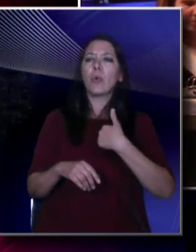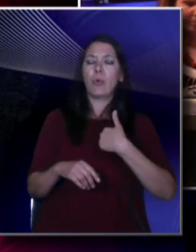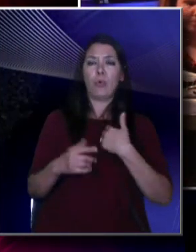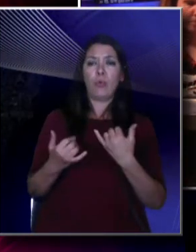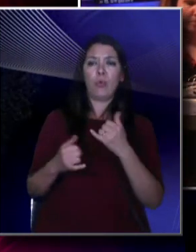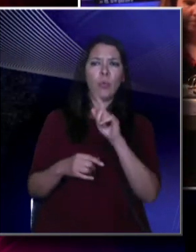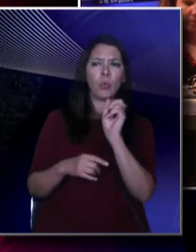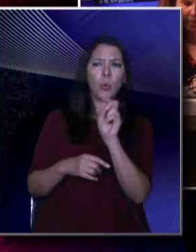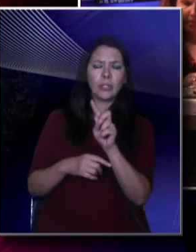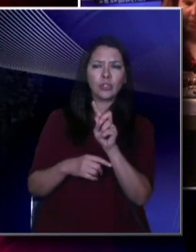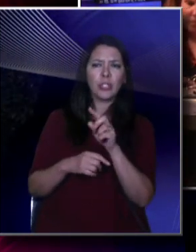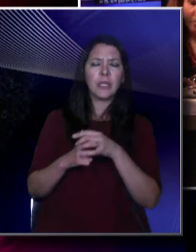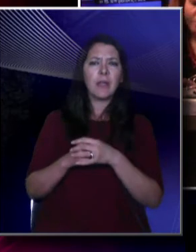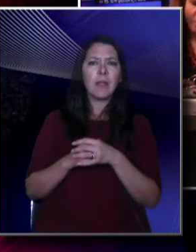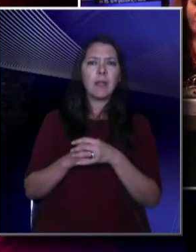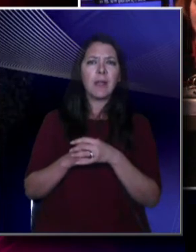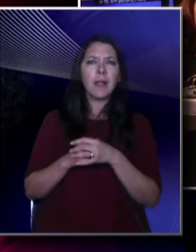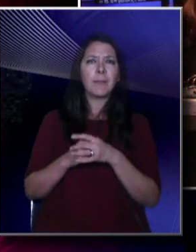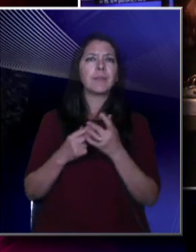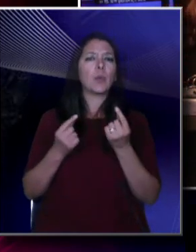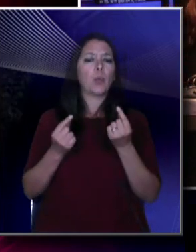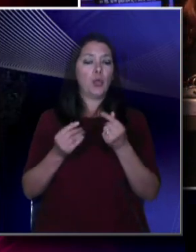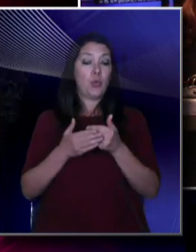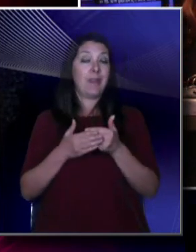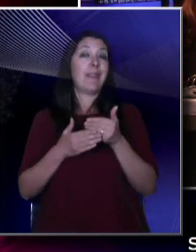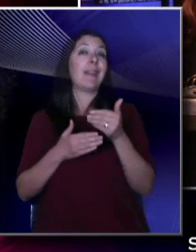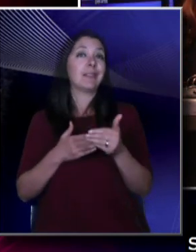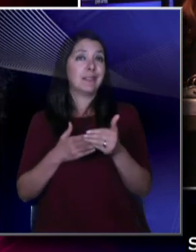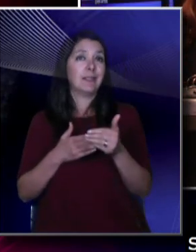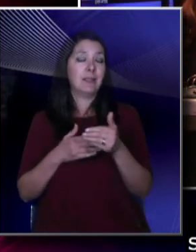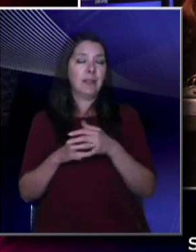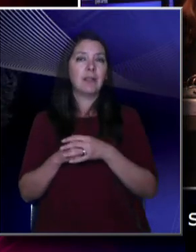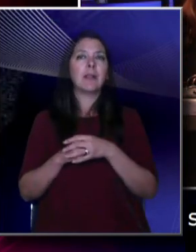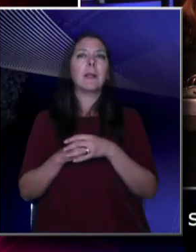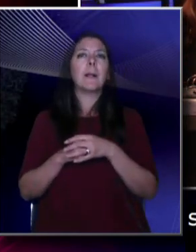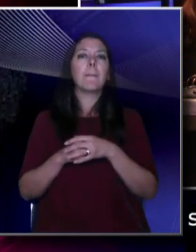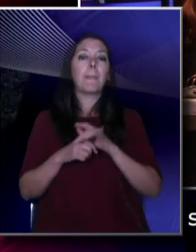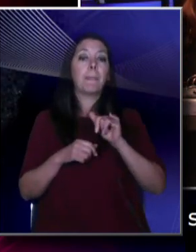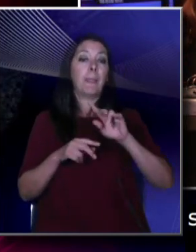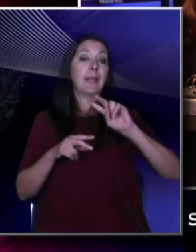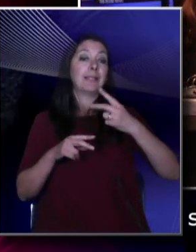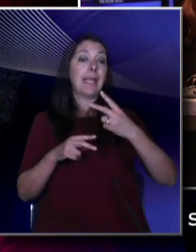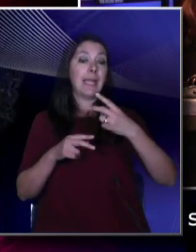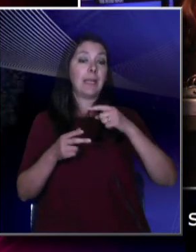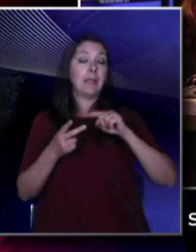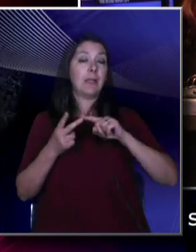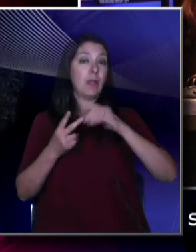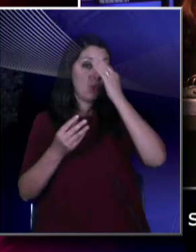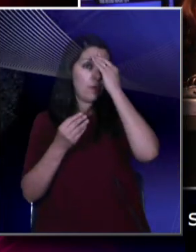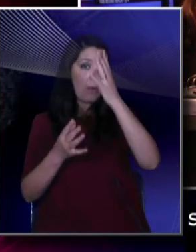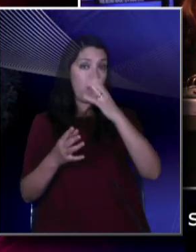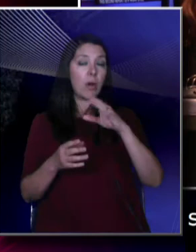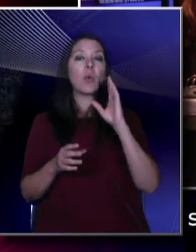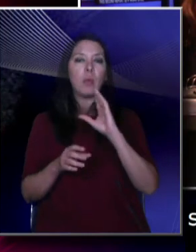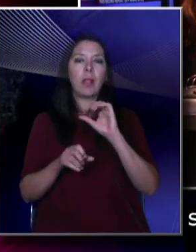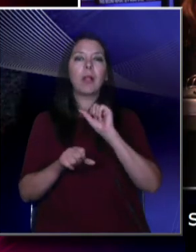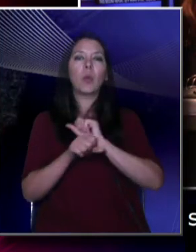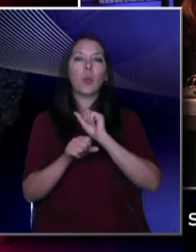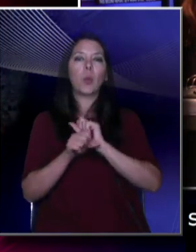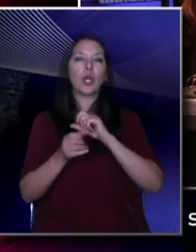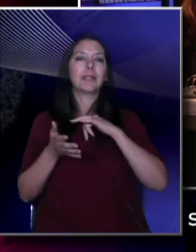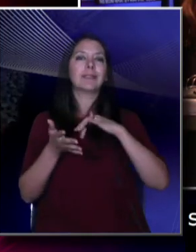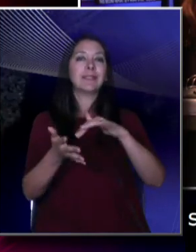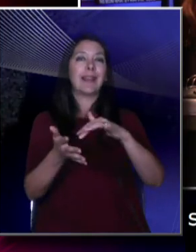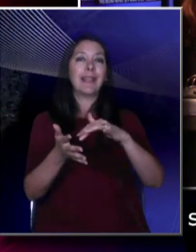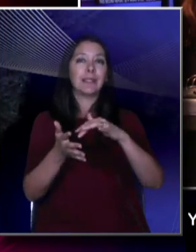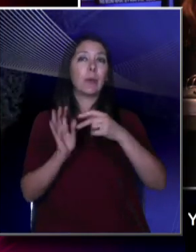seems the next step after the second report is a work study session. So you may want to